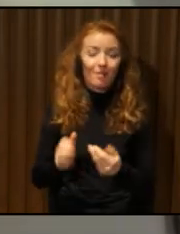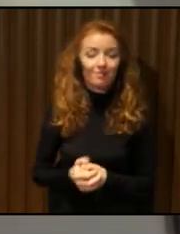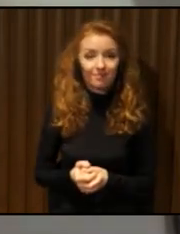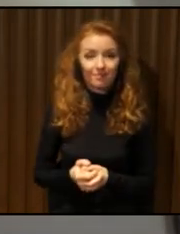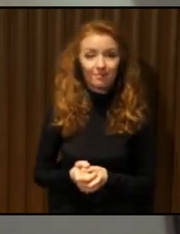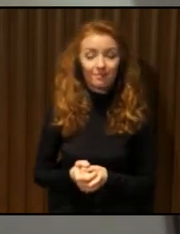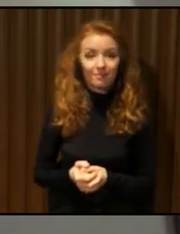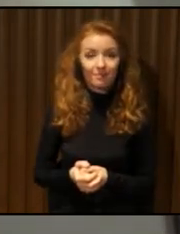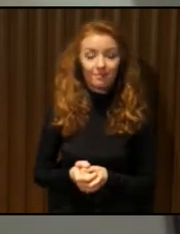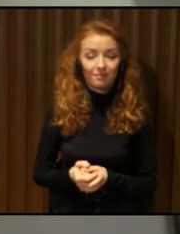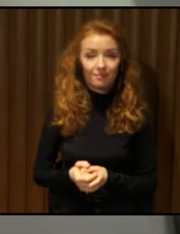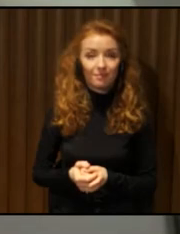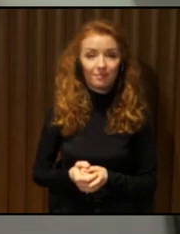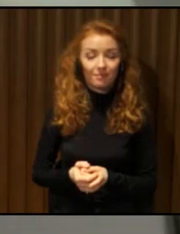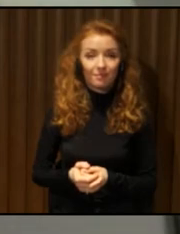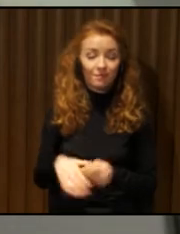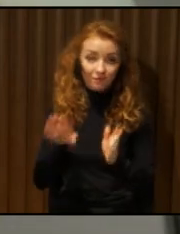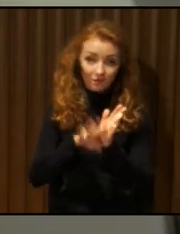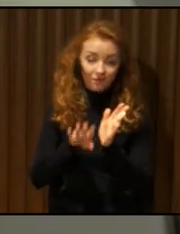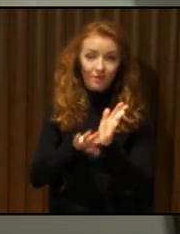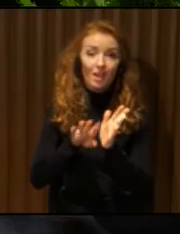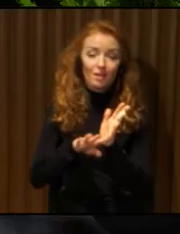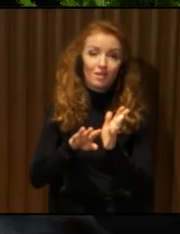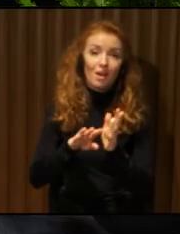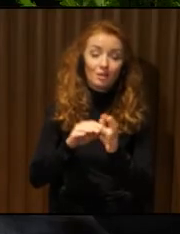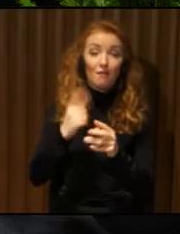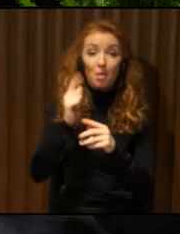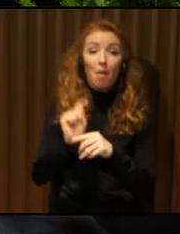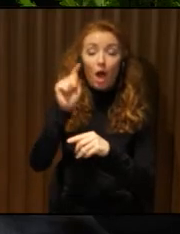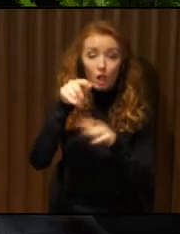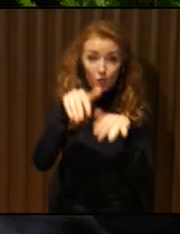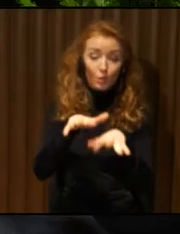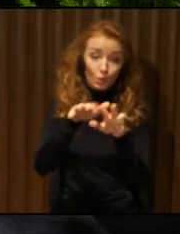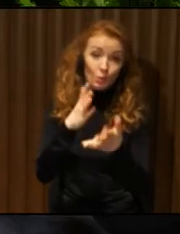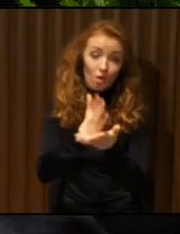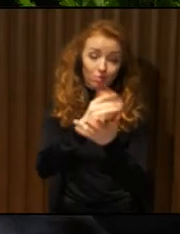over the Mediterranean and you're almost in Latvia. Yeah. Okay. thanks. Thank Goodbye. You.